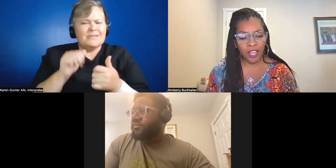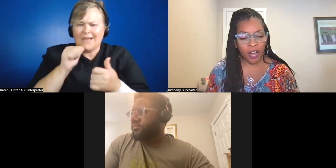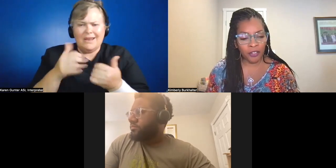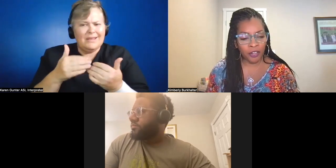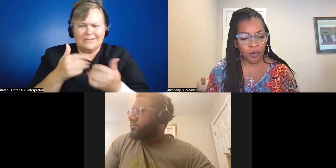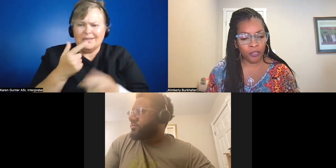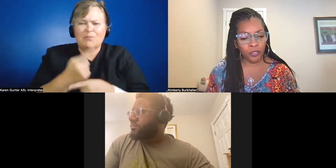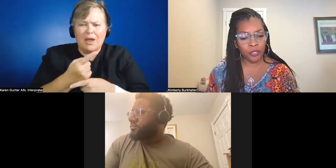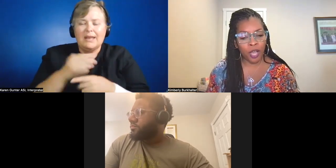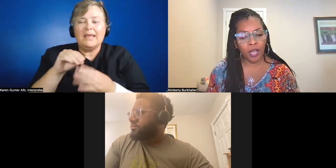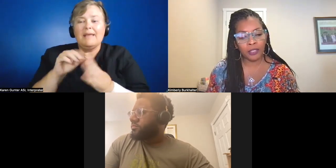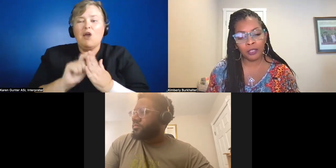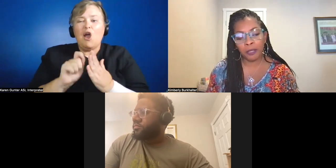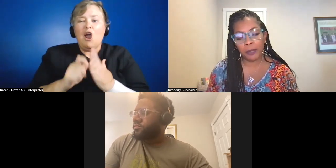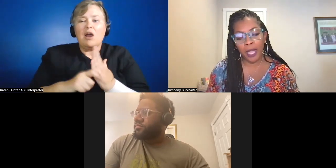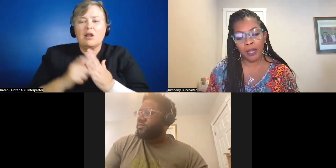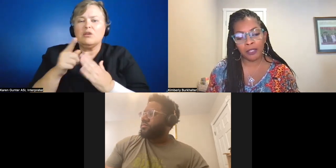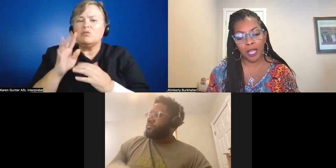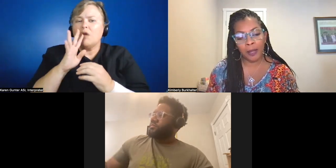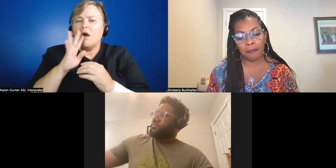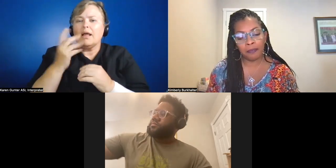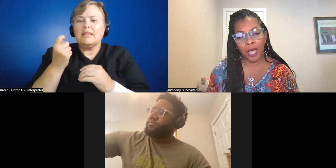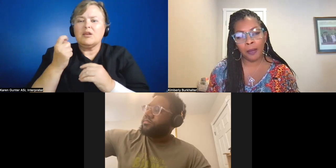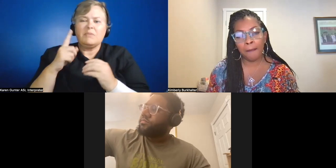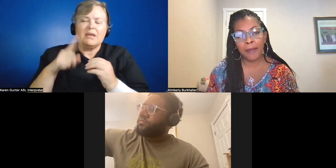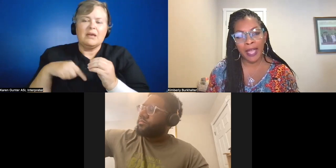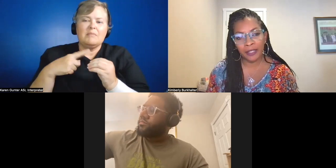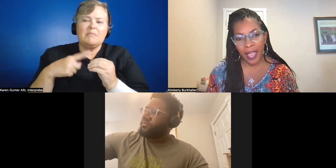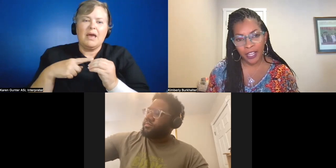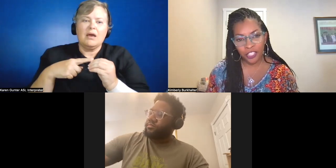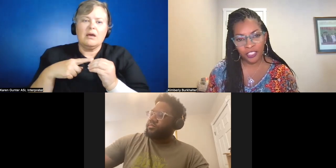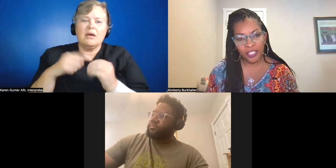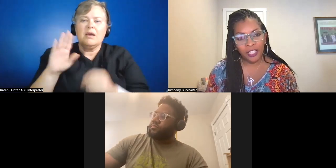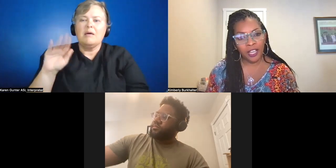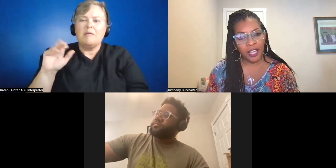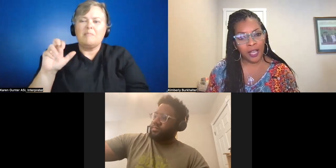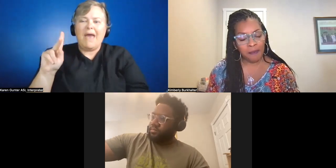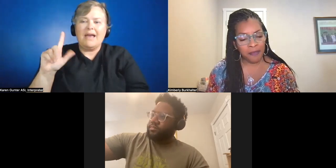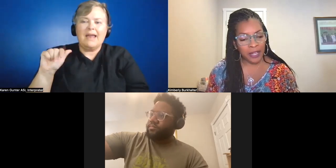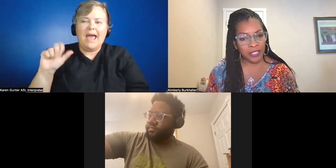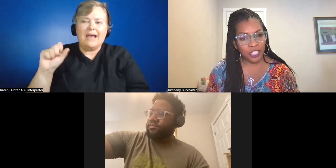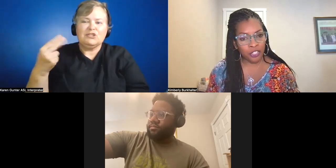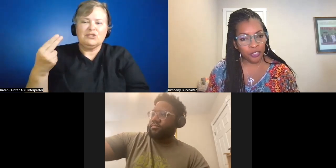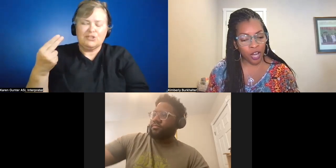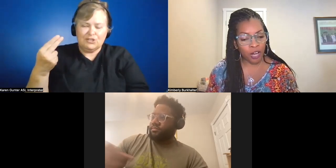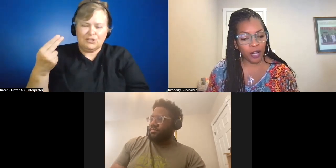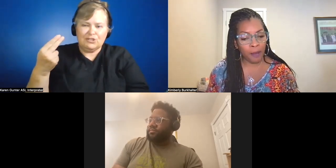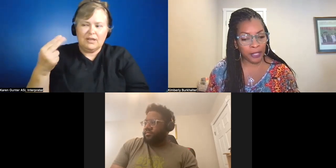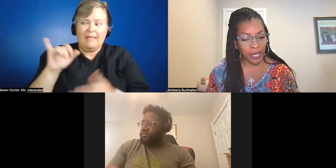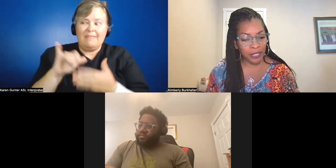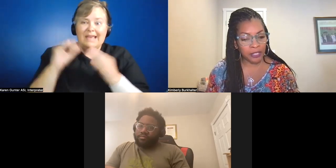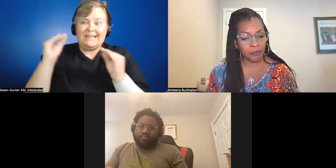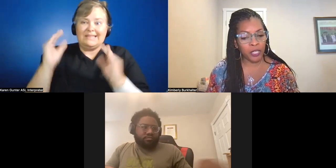in the article, you talk a little bit about a backlash that teachers are